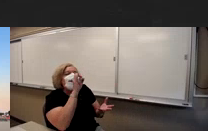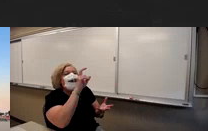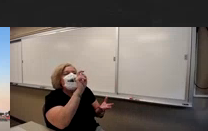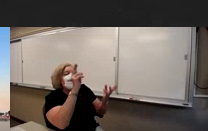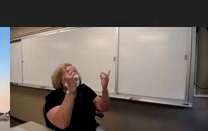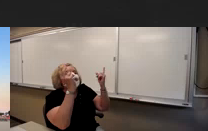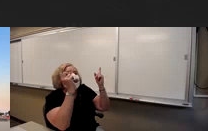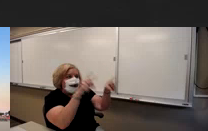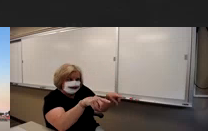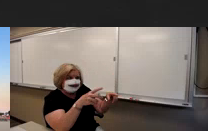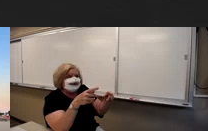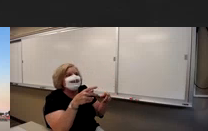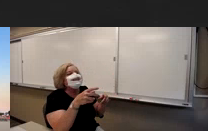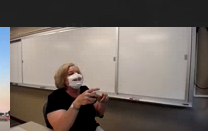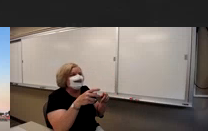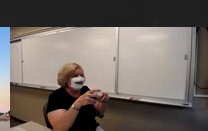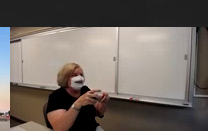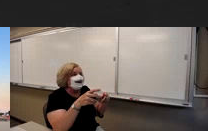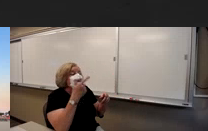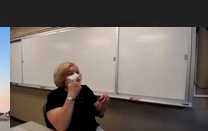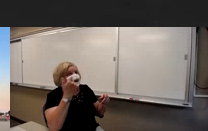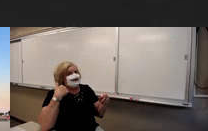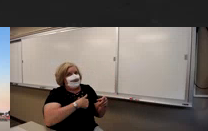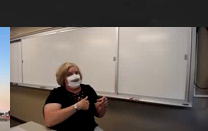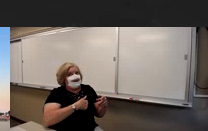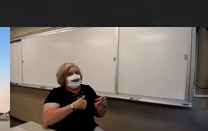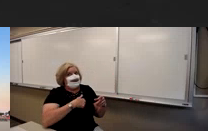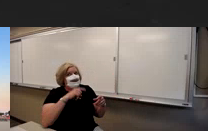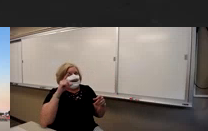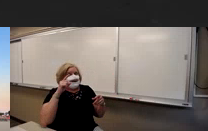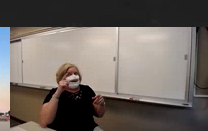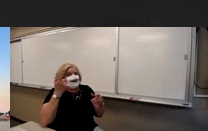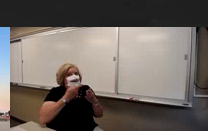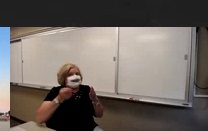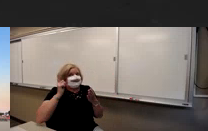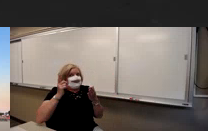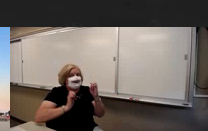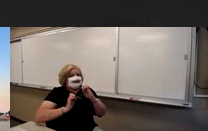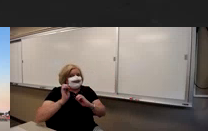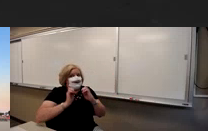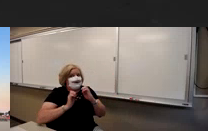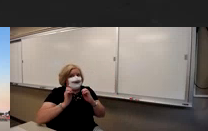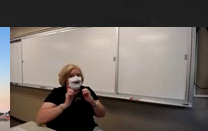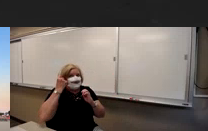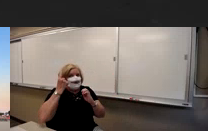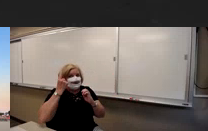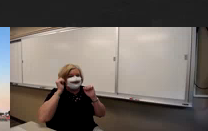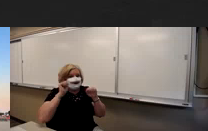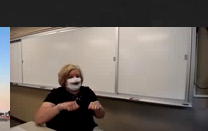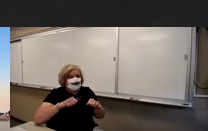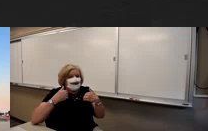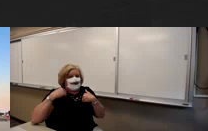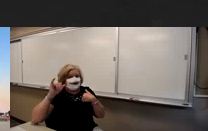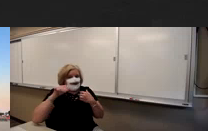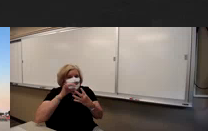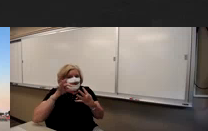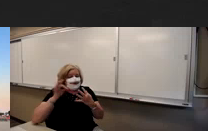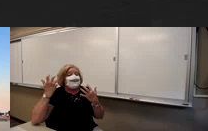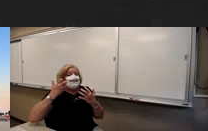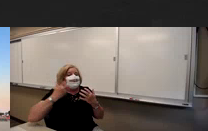of startled us last week when we realized that you could do that. Questions? Lisa, is there